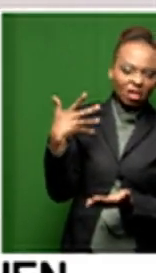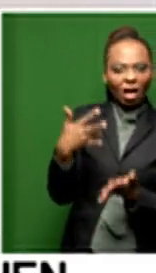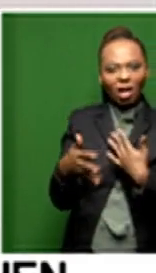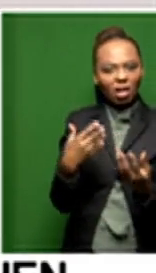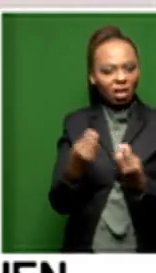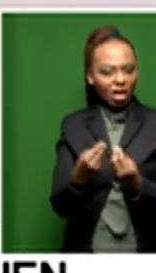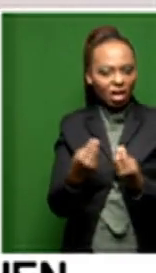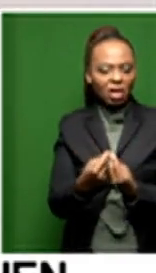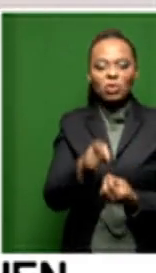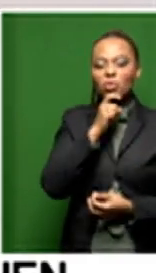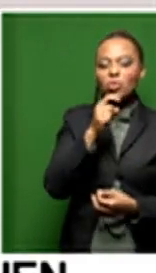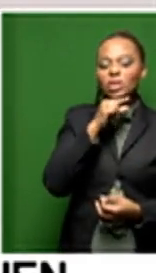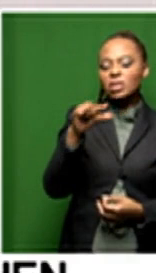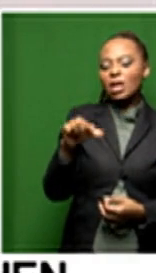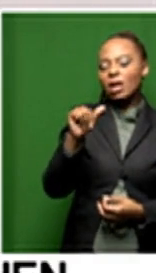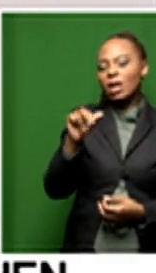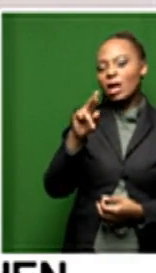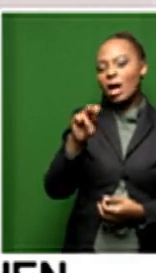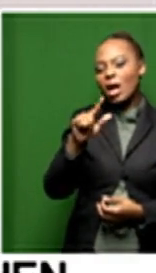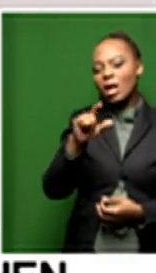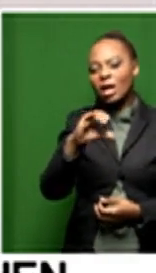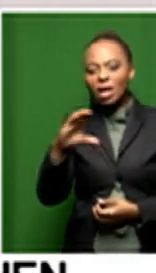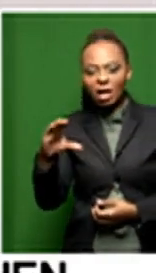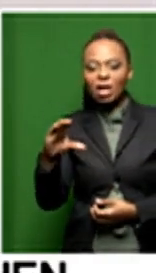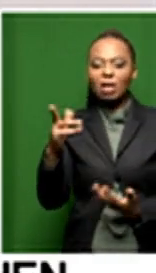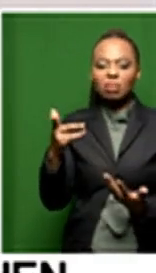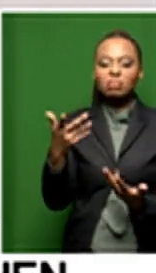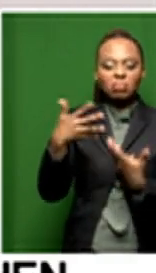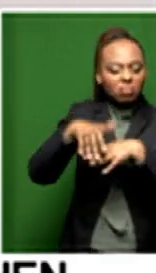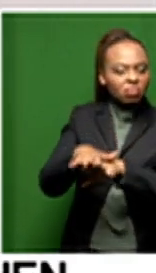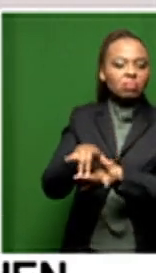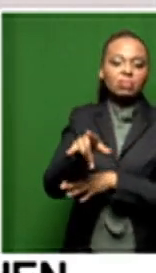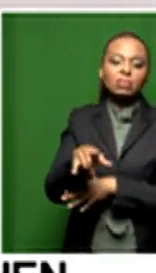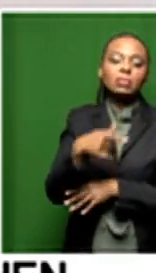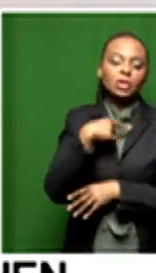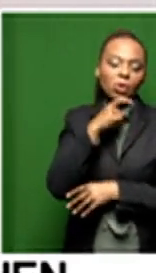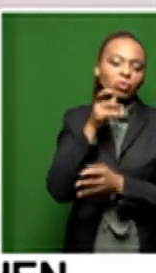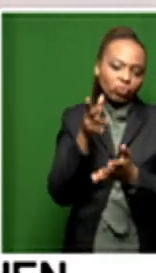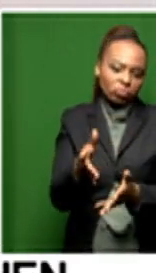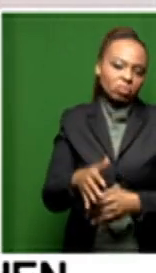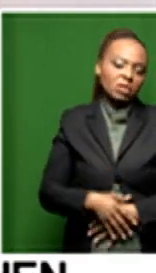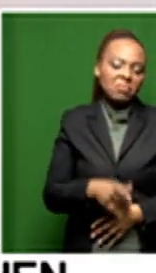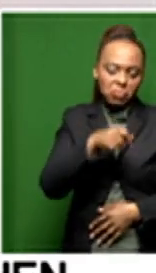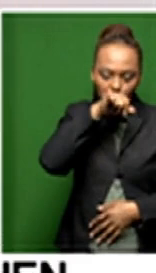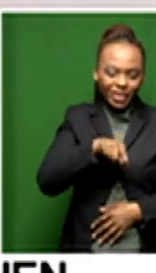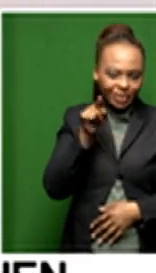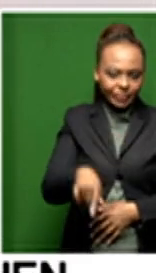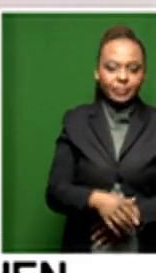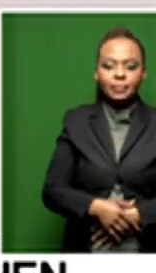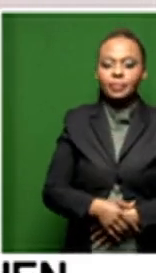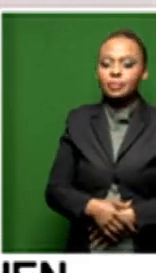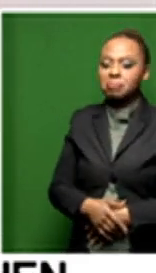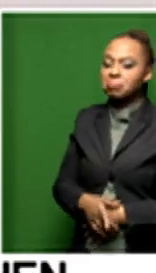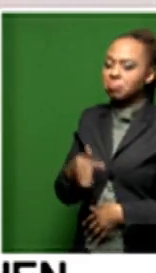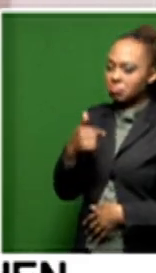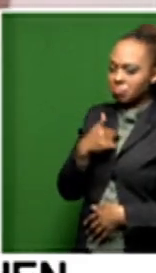with garlic. So maybe your garlic and herb spices. Yes, that is like my favorite. Yes. Now, I'm told that one